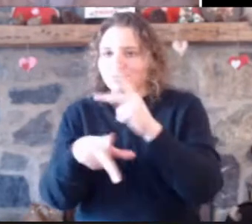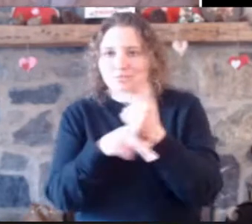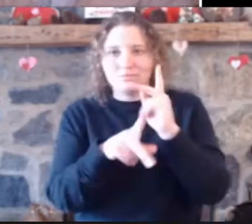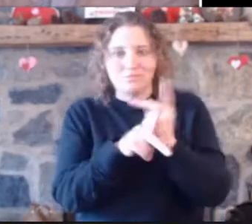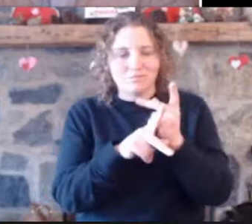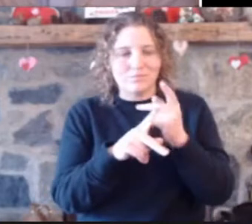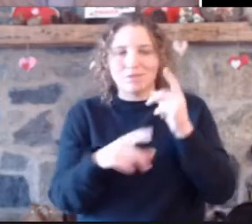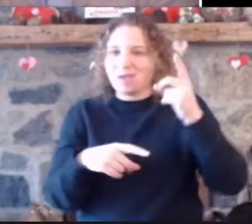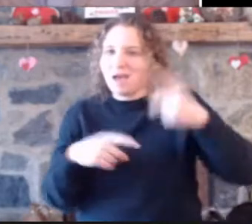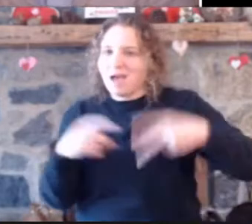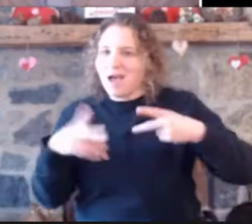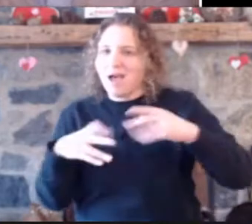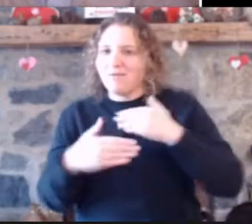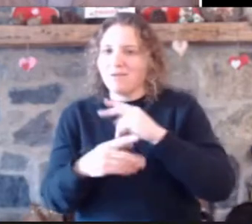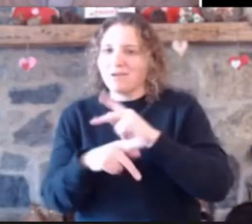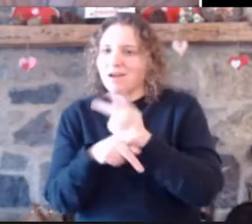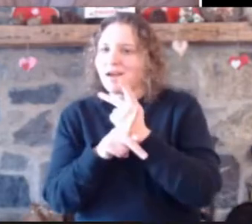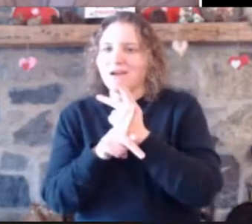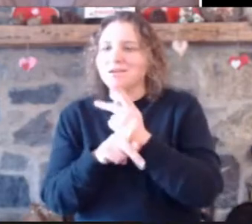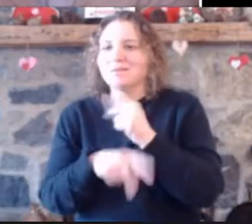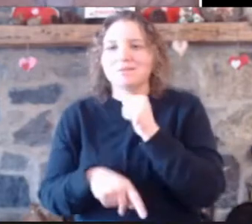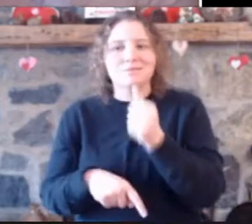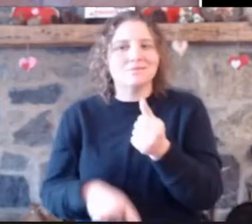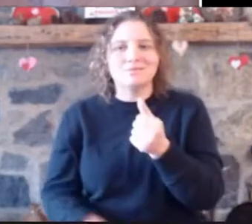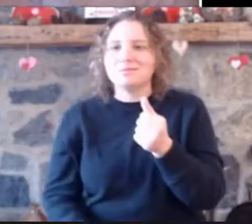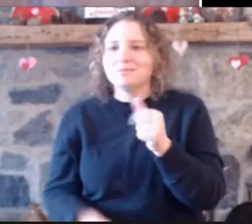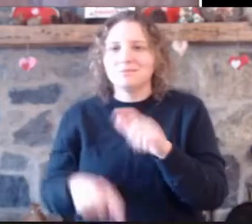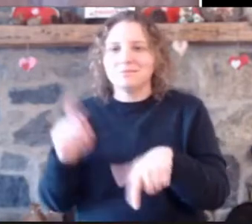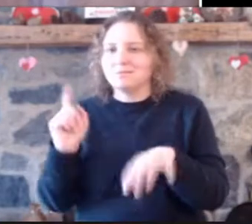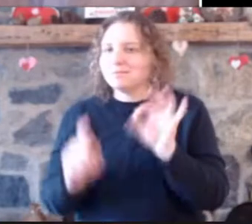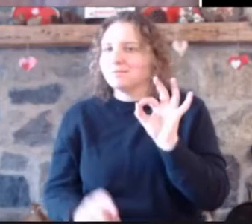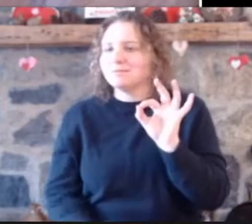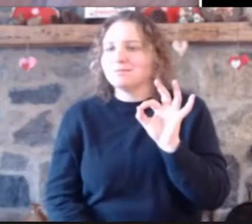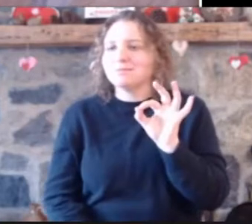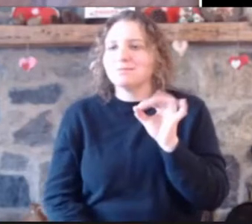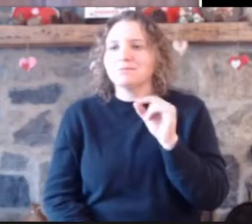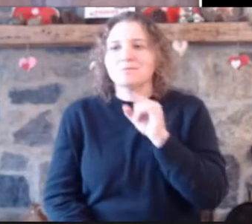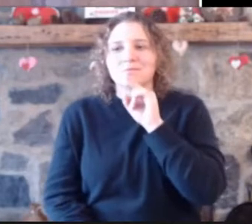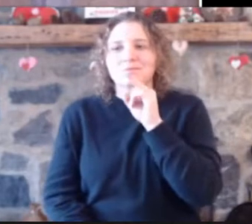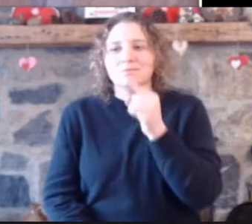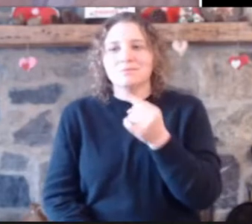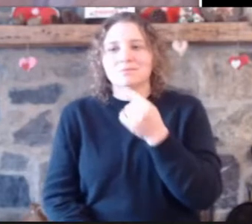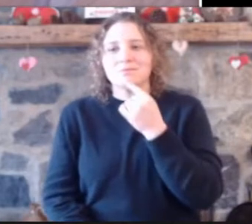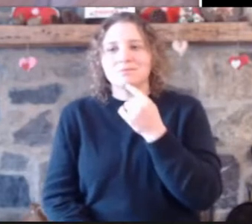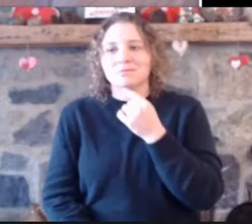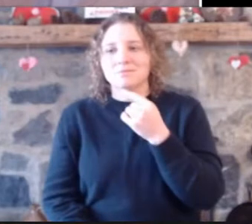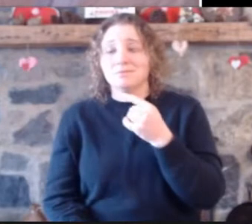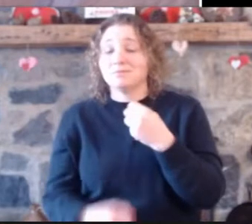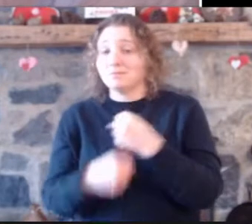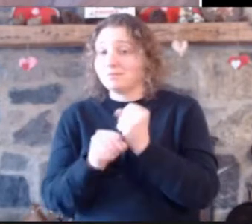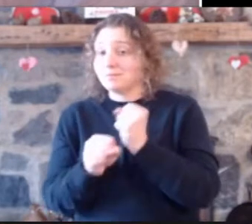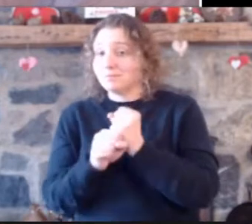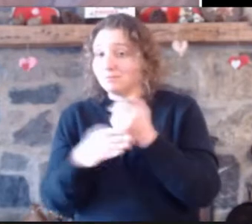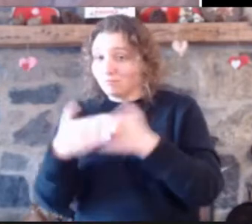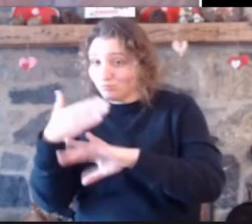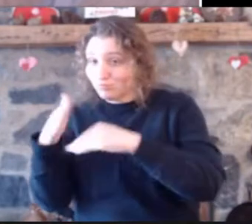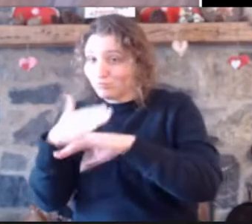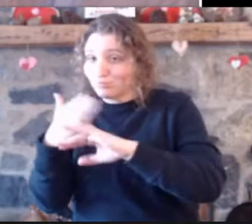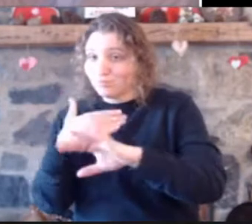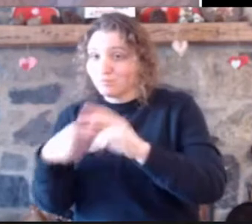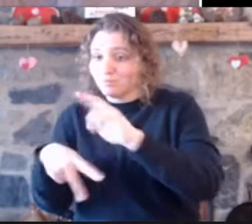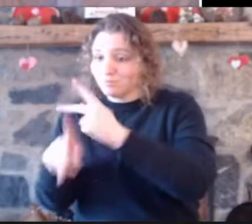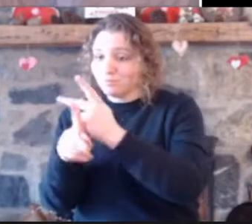to show us evolution took place. It's just not there. So the actual record says they reproduce after their kind. And it's not just